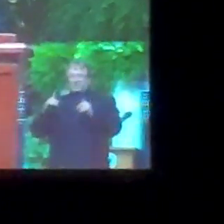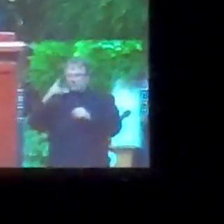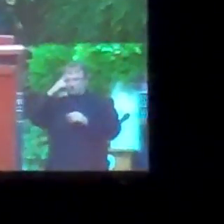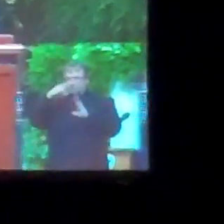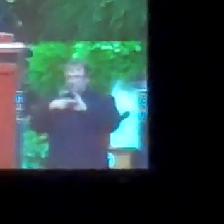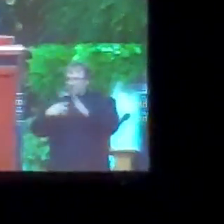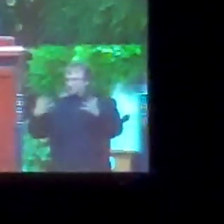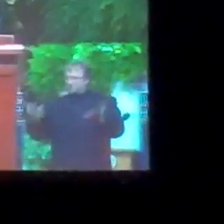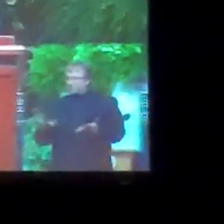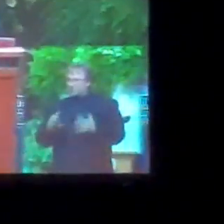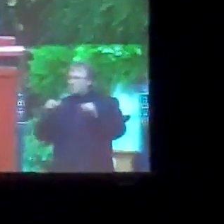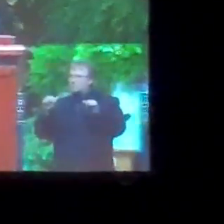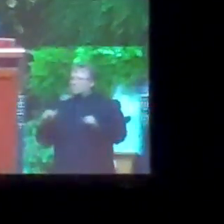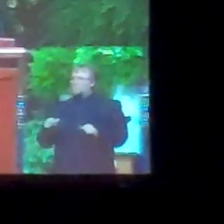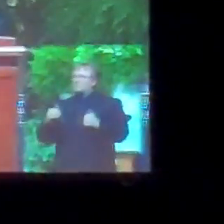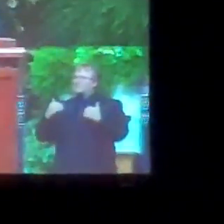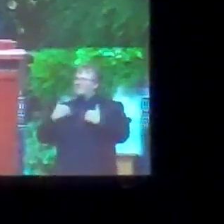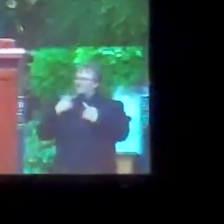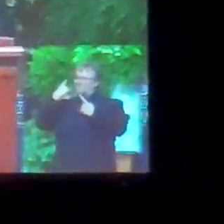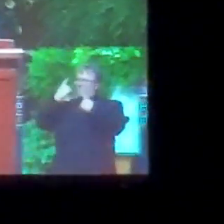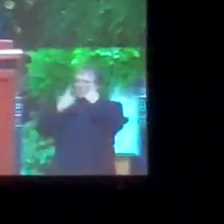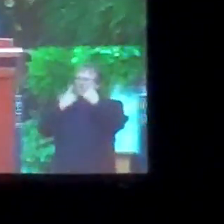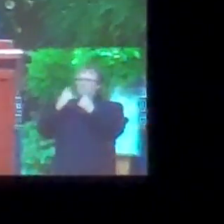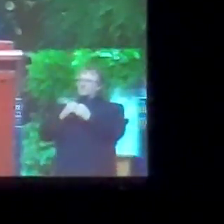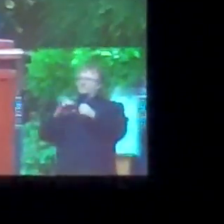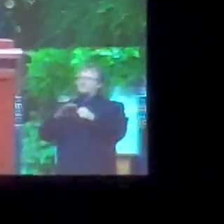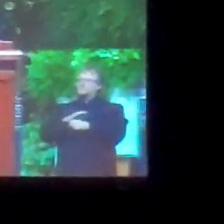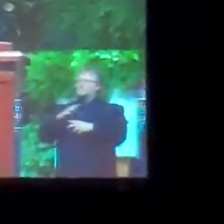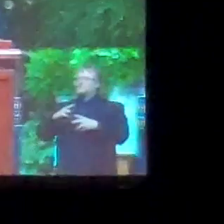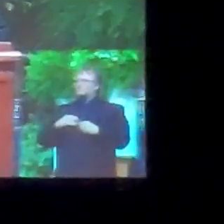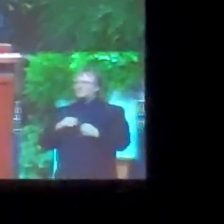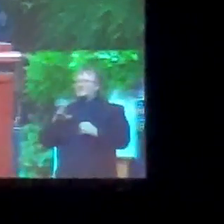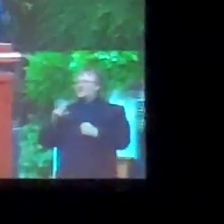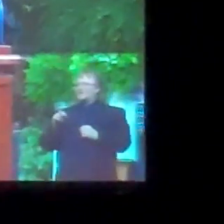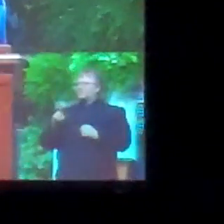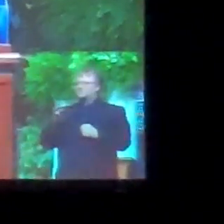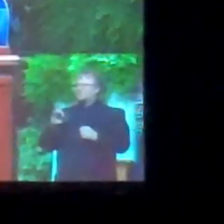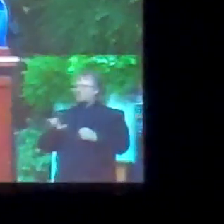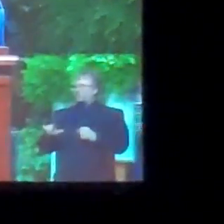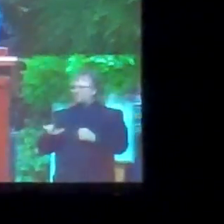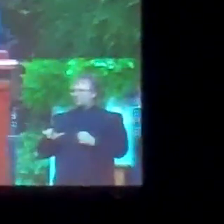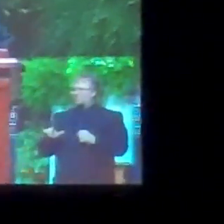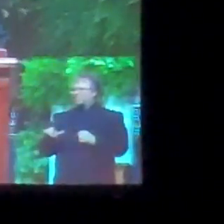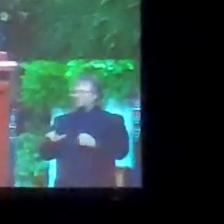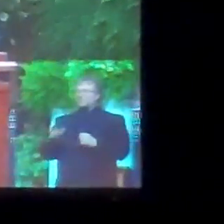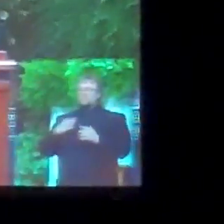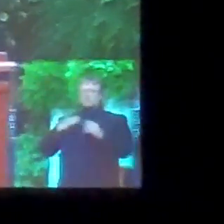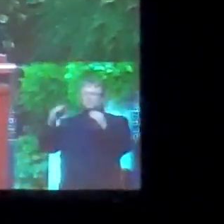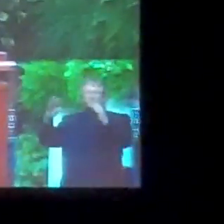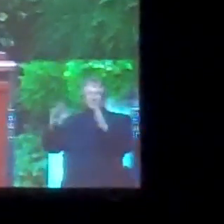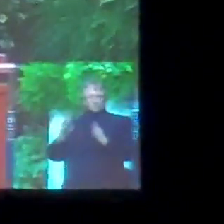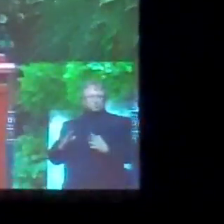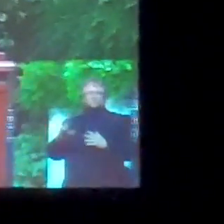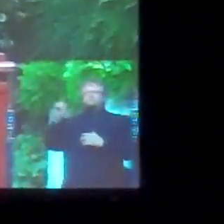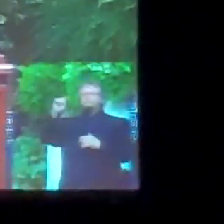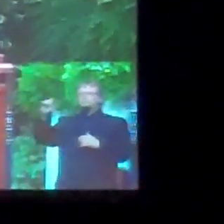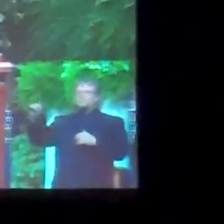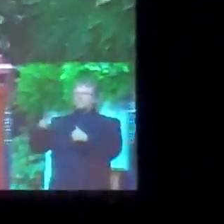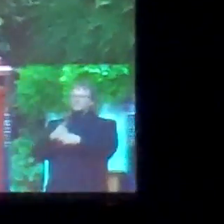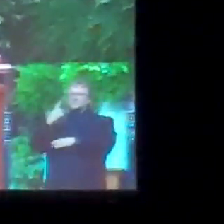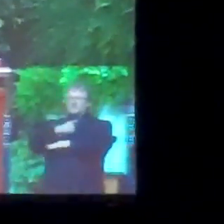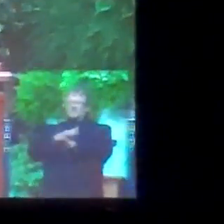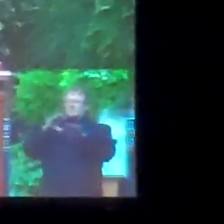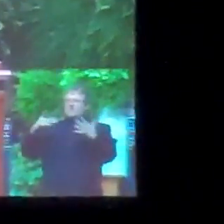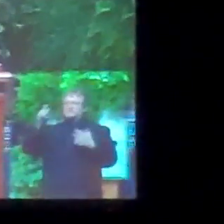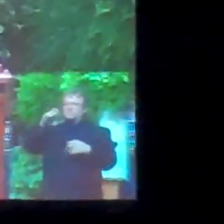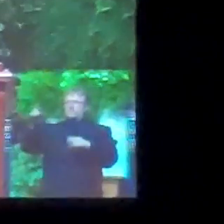the ability to entertain a thought without accepting it. Aristotle. I watched my professor Kim write this on the board the very first day of